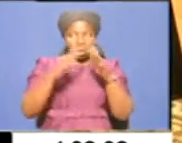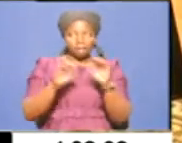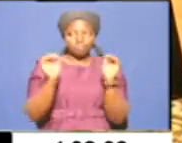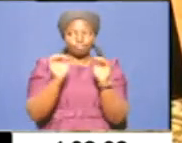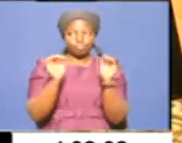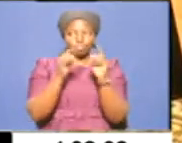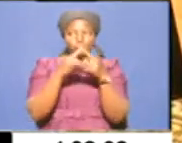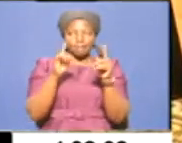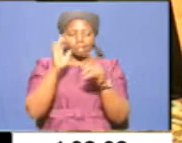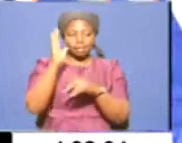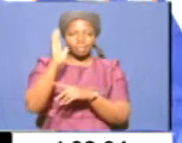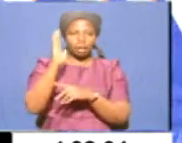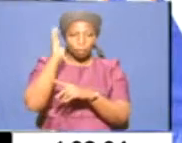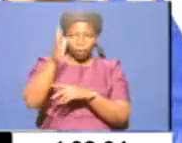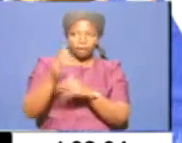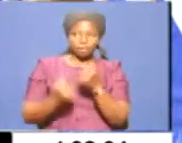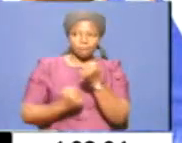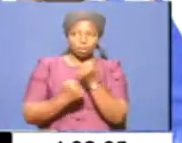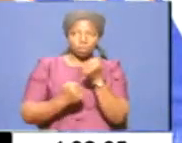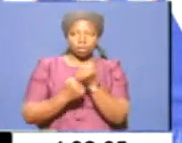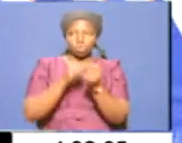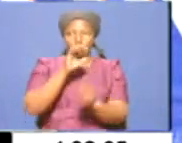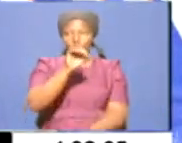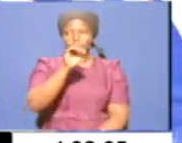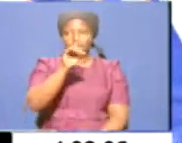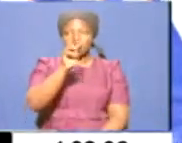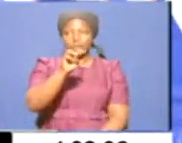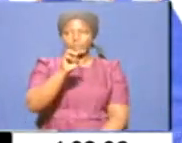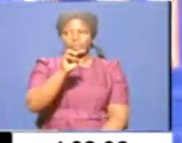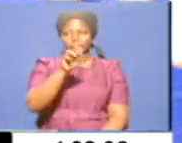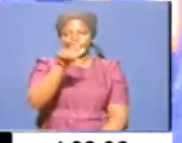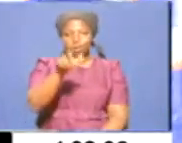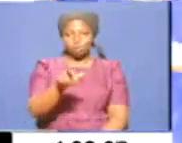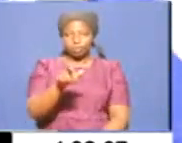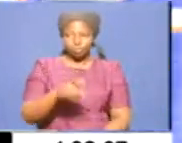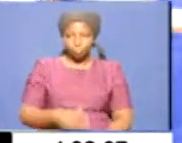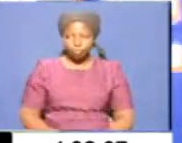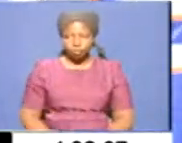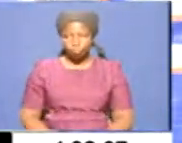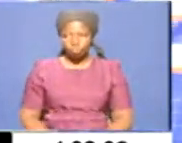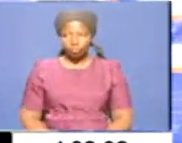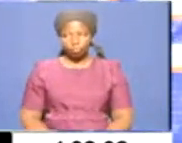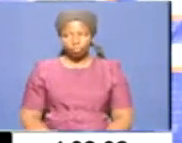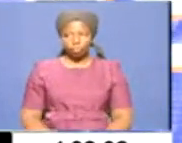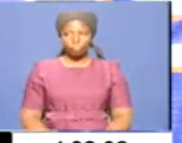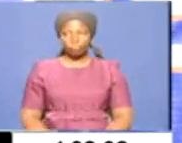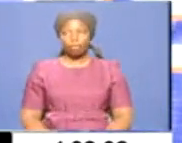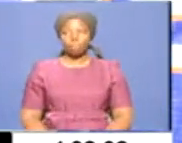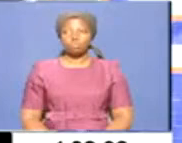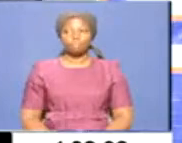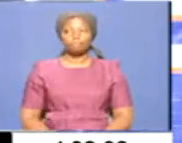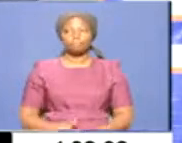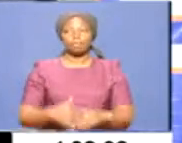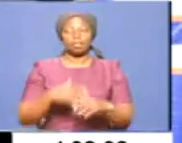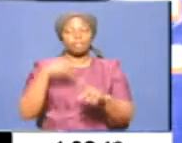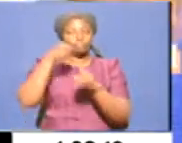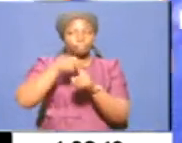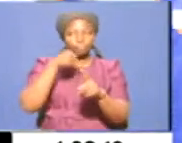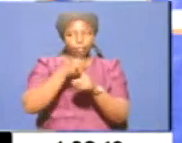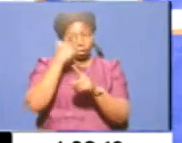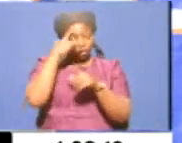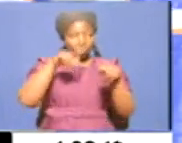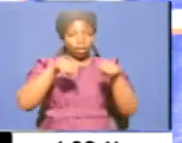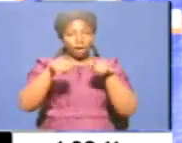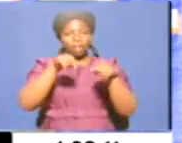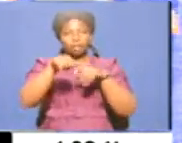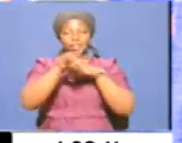behind ODM's candidate. I've known him in fighting for the governance of this country, ensuring that everything, including what